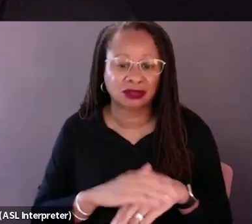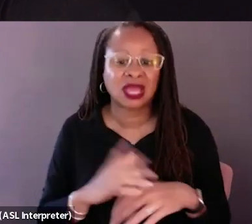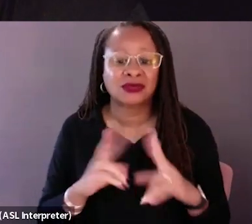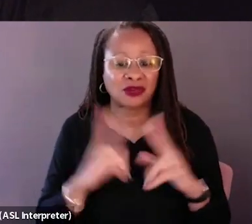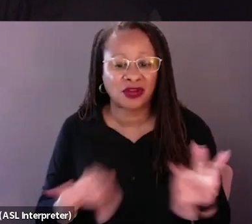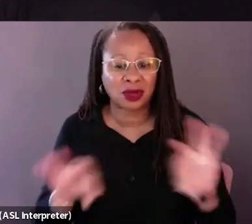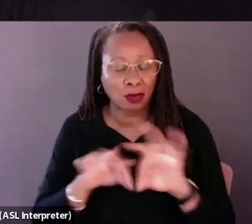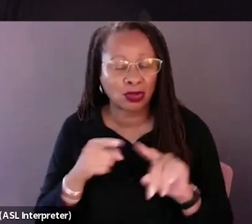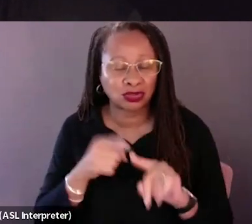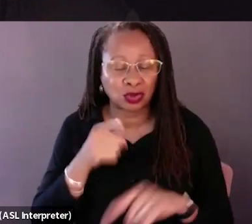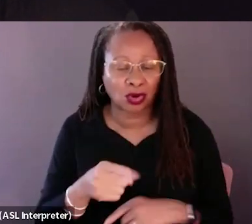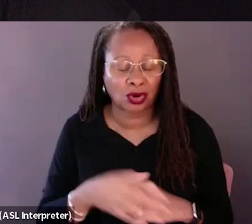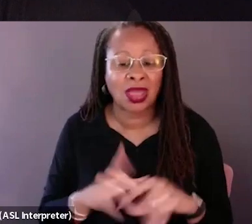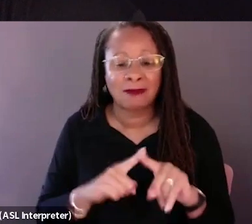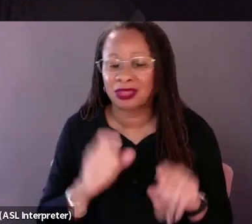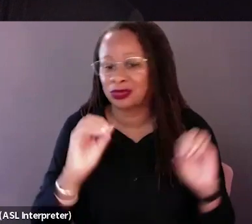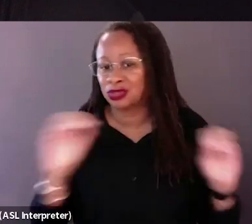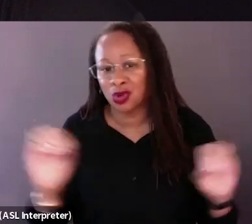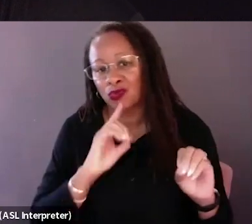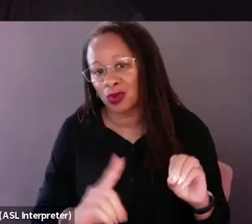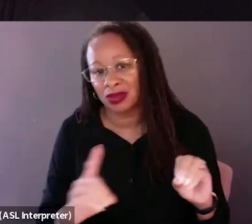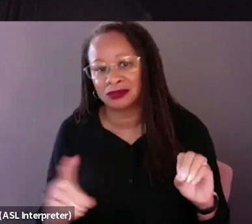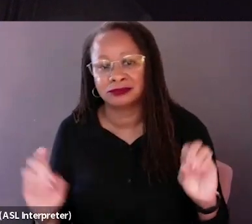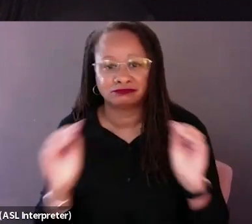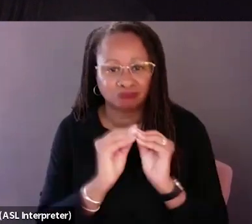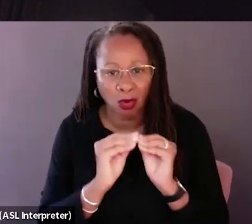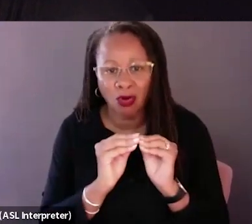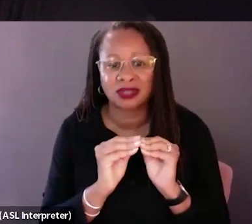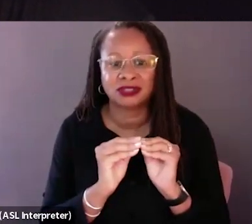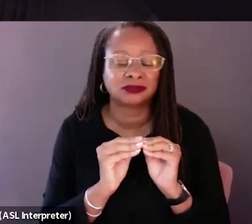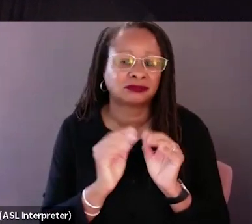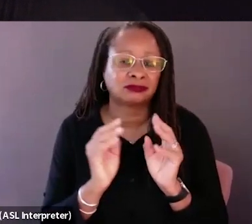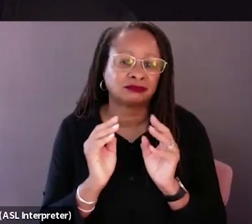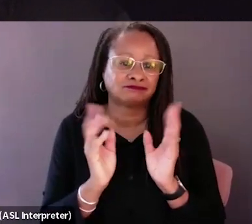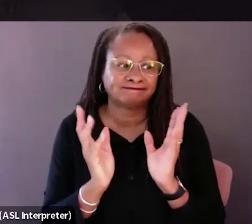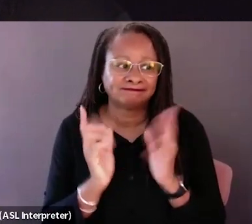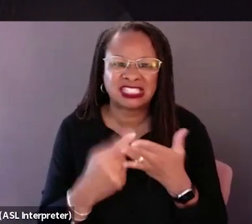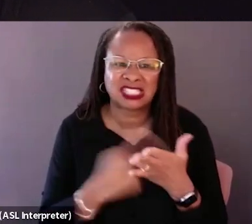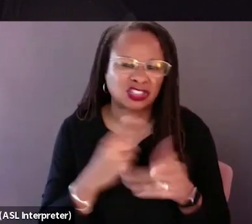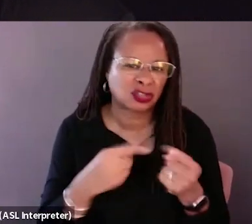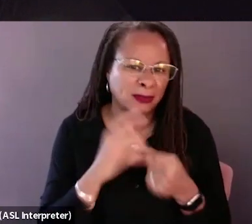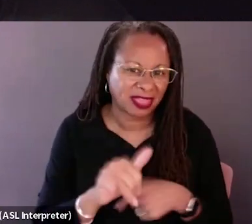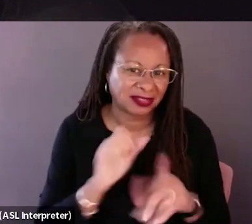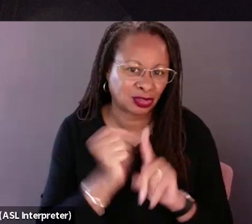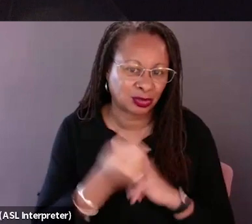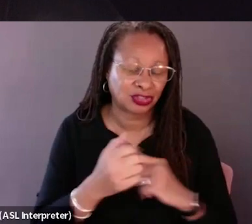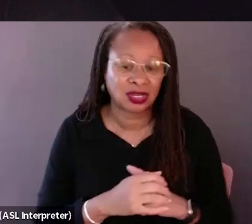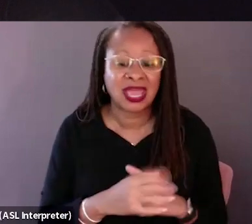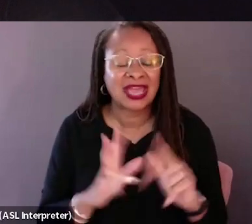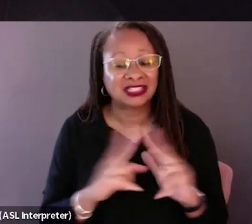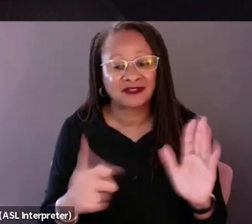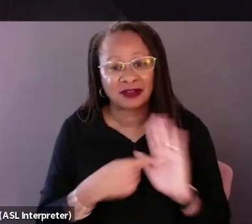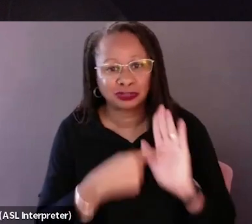important to her. But there wasn't any really, they didn't get more into that. And I think that's also quite indicative